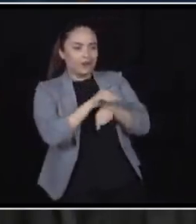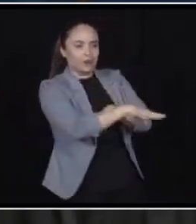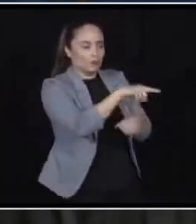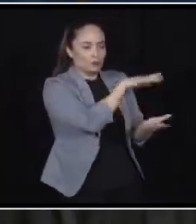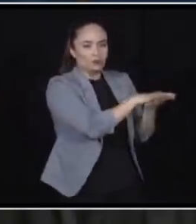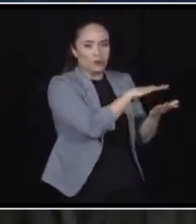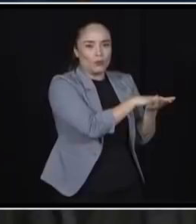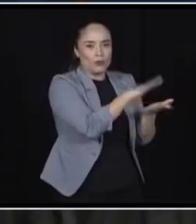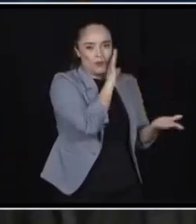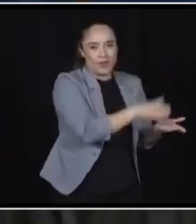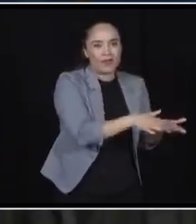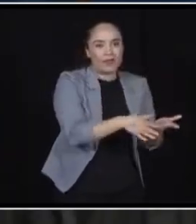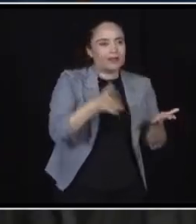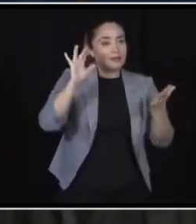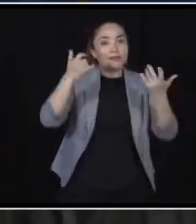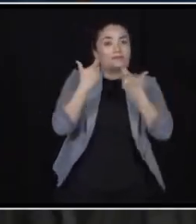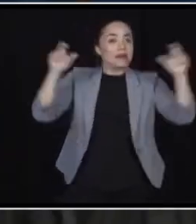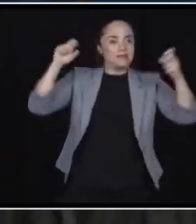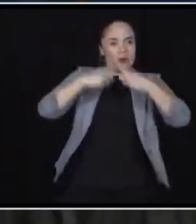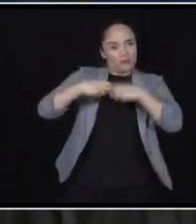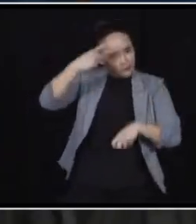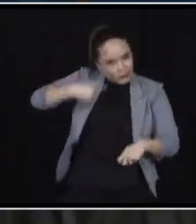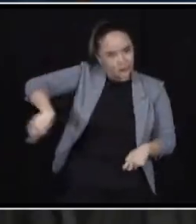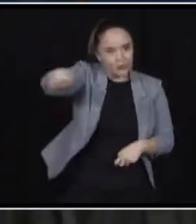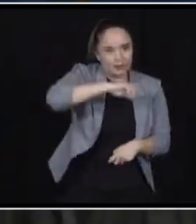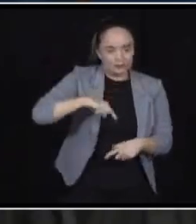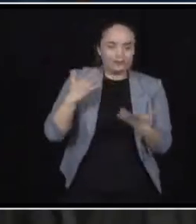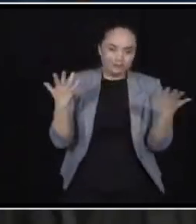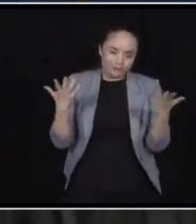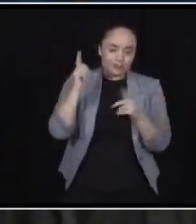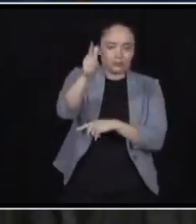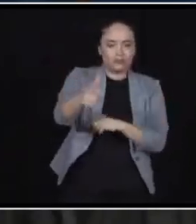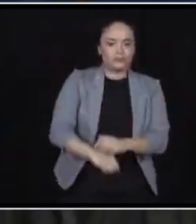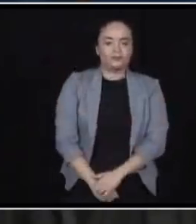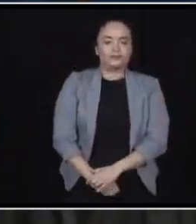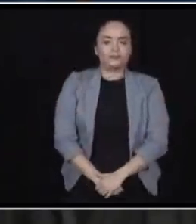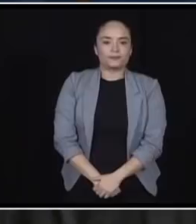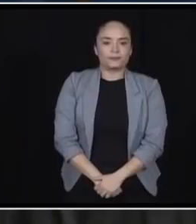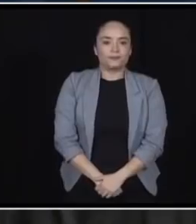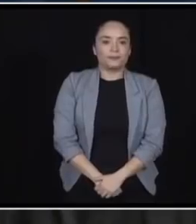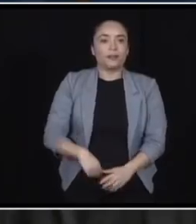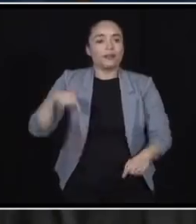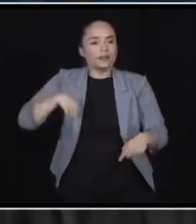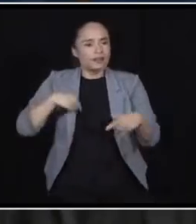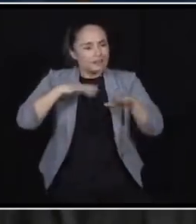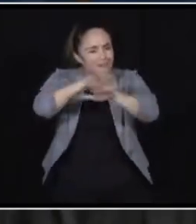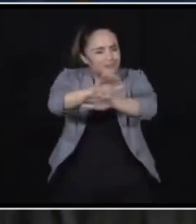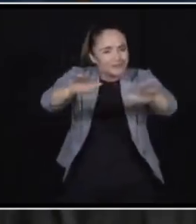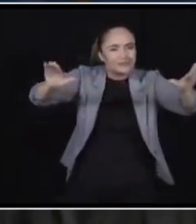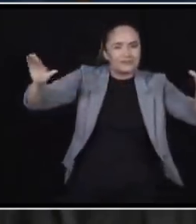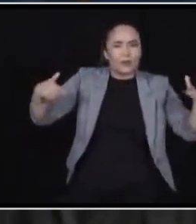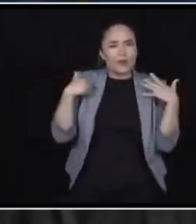problems for all of us down the road. My friends, no one wants our kids in school more than I do. That's where